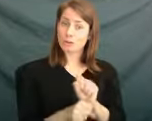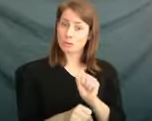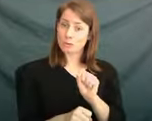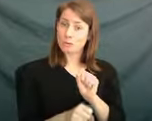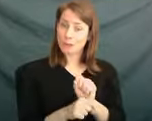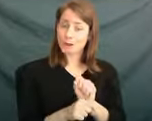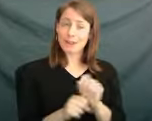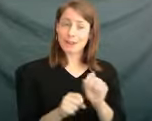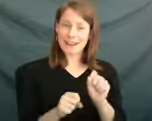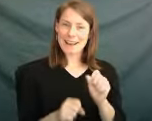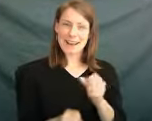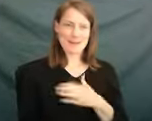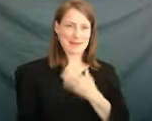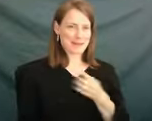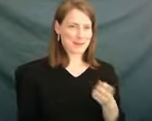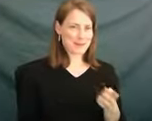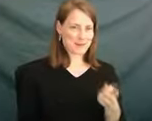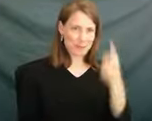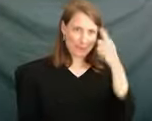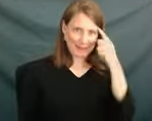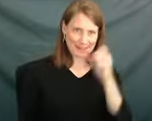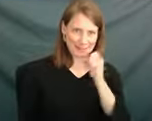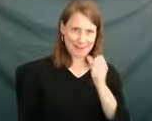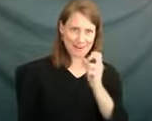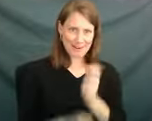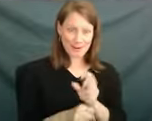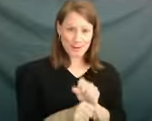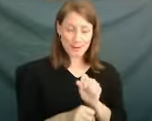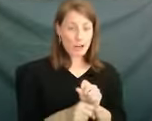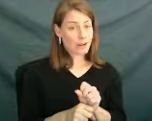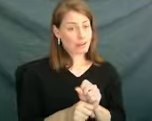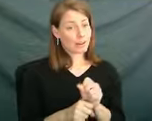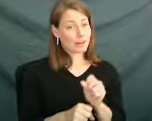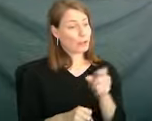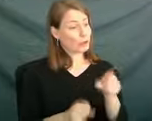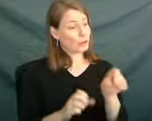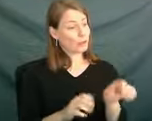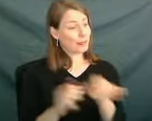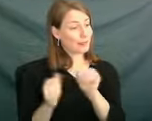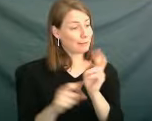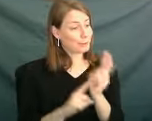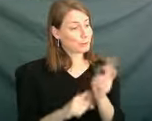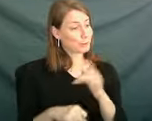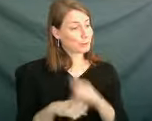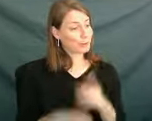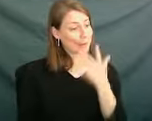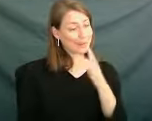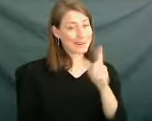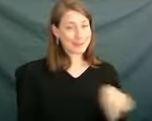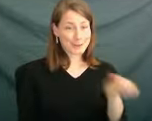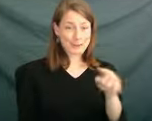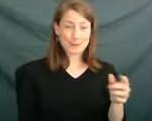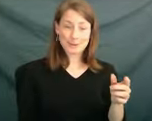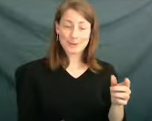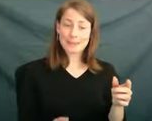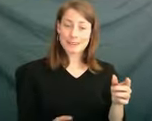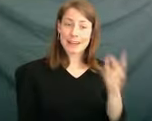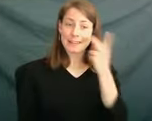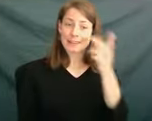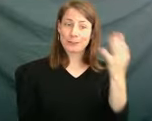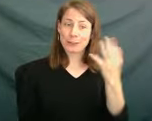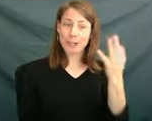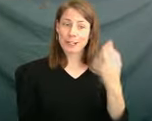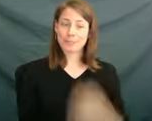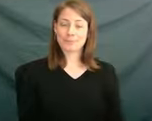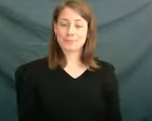minutes early. Lucky you. Okay, bye. Thank you. I'll see you on Friday. Wow. Good. What did you think?